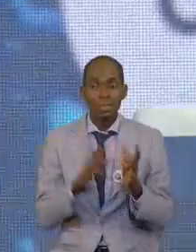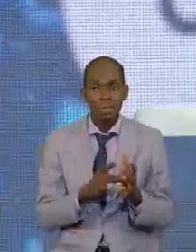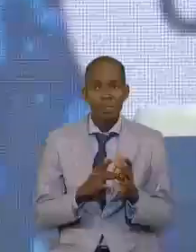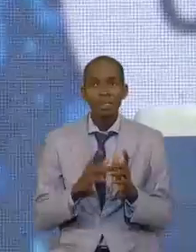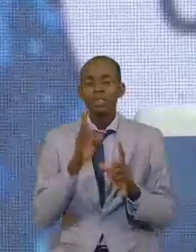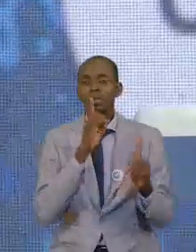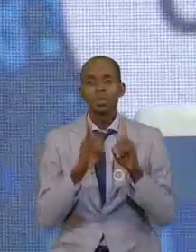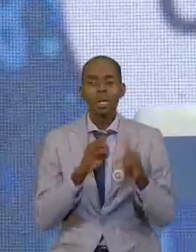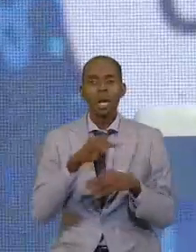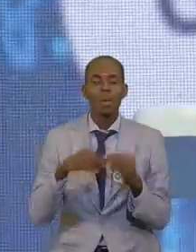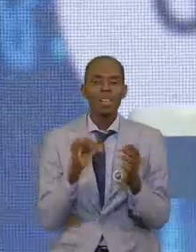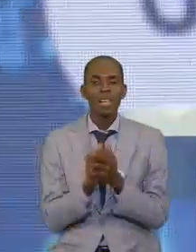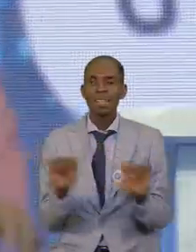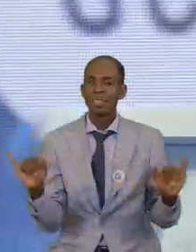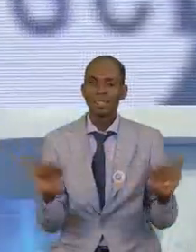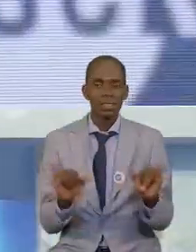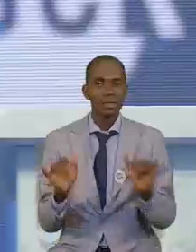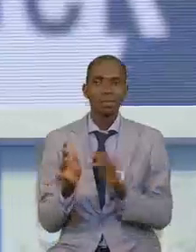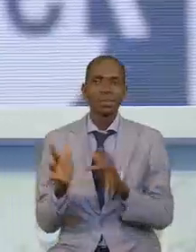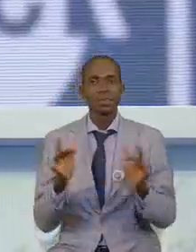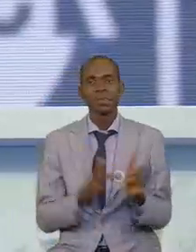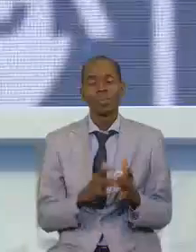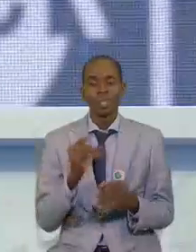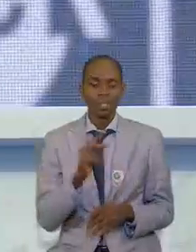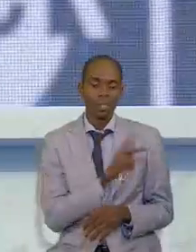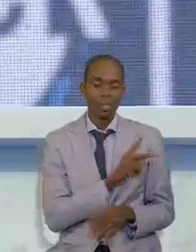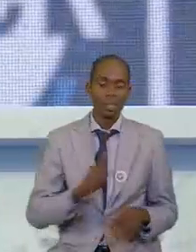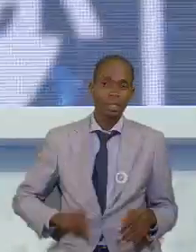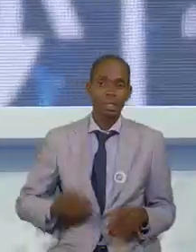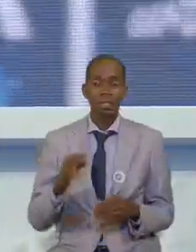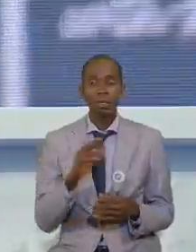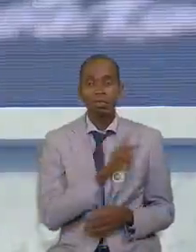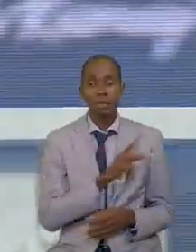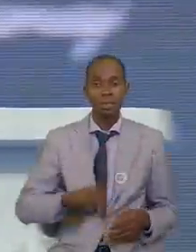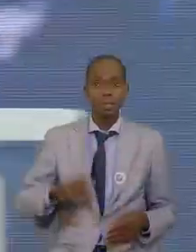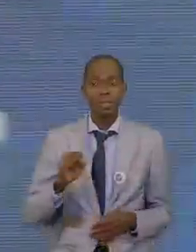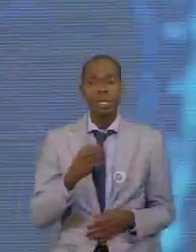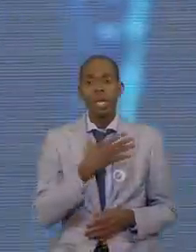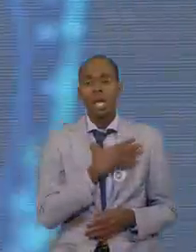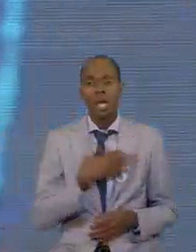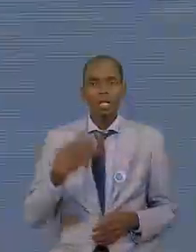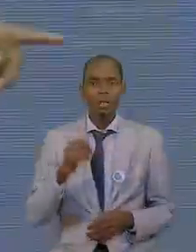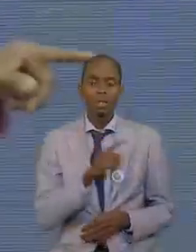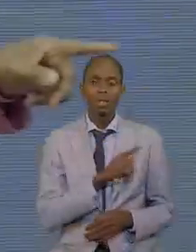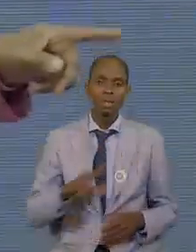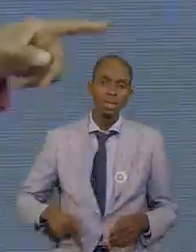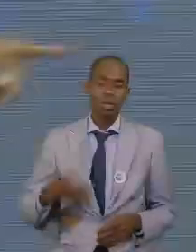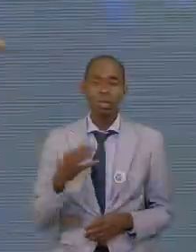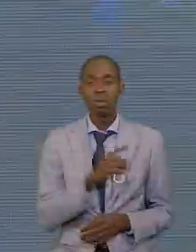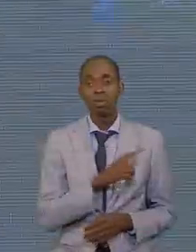same Jesus, the King of Kings and the Lord of Lords, the one